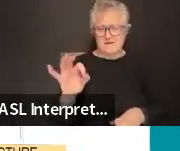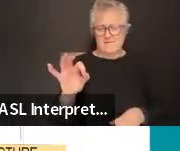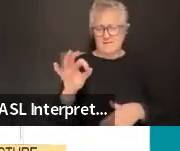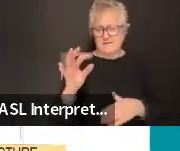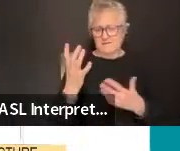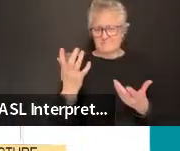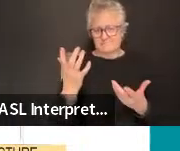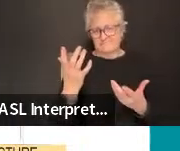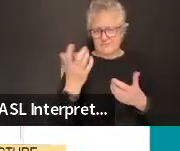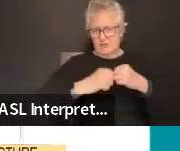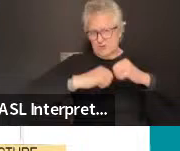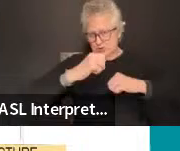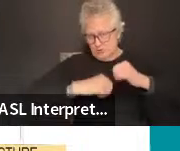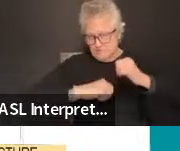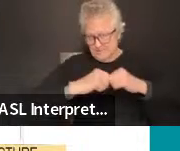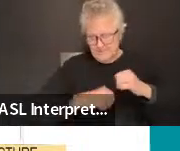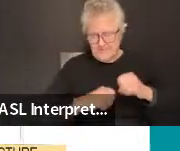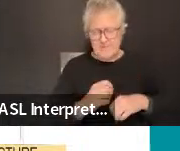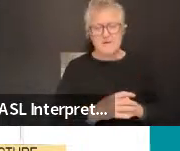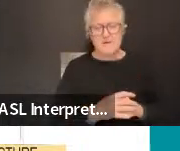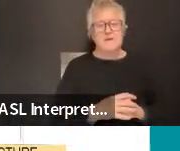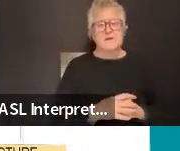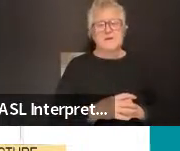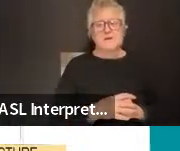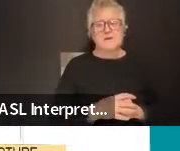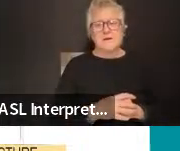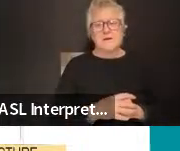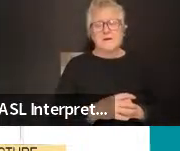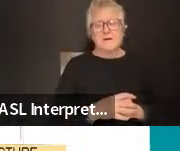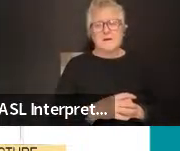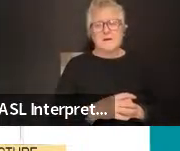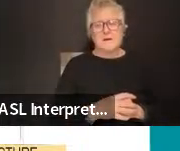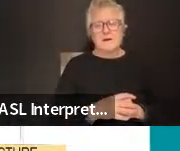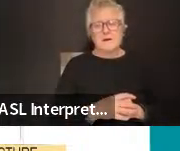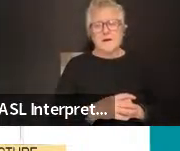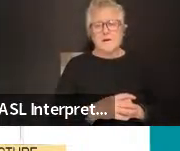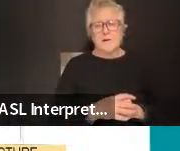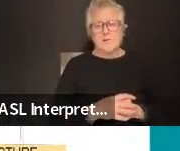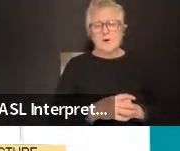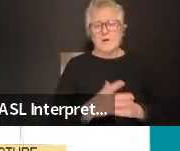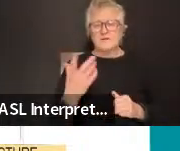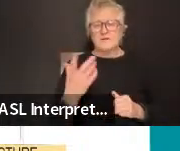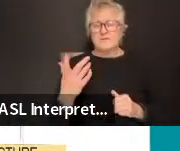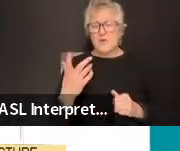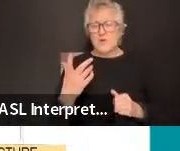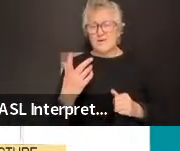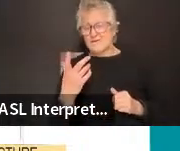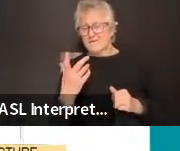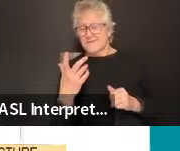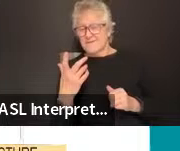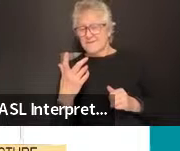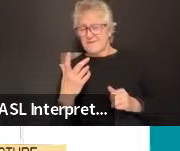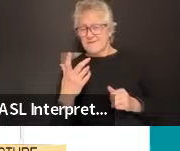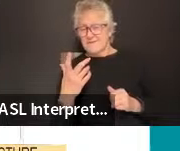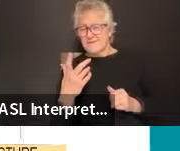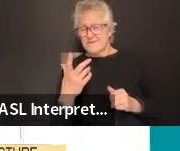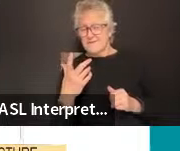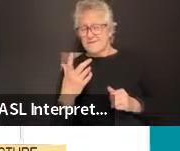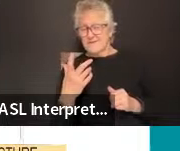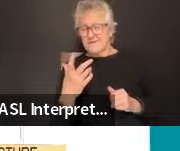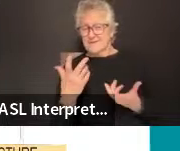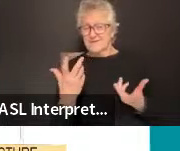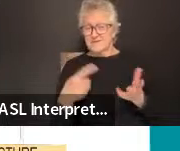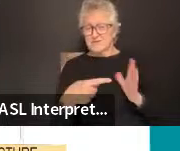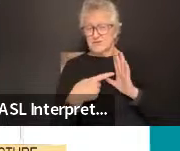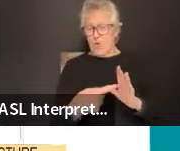structure. We're sort of indicating weather protection here, but in general, we haven't really gotten into the question of